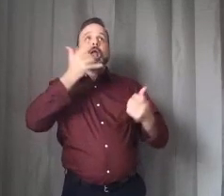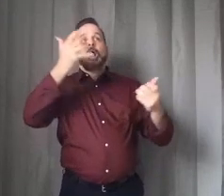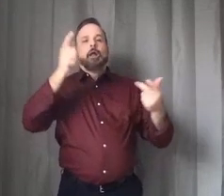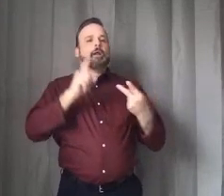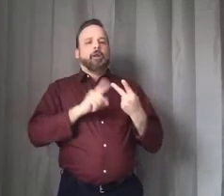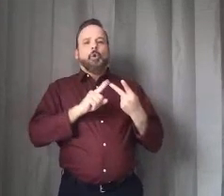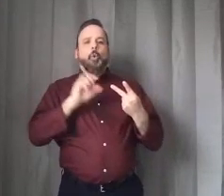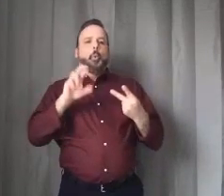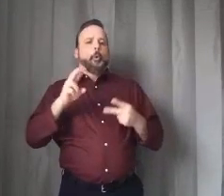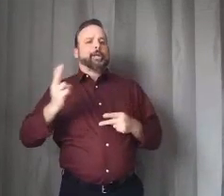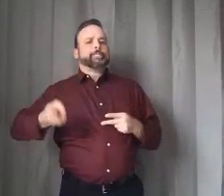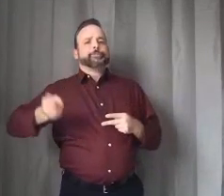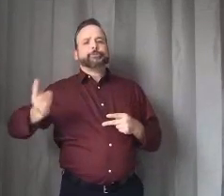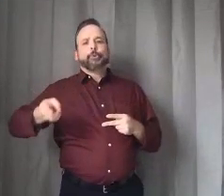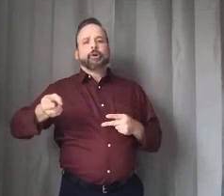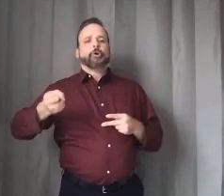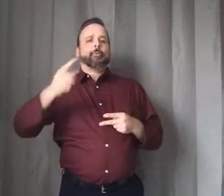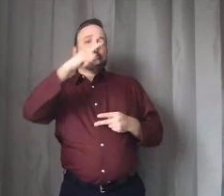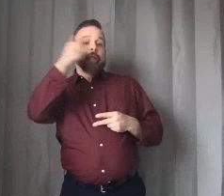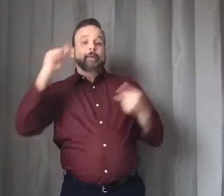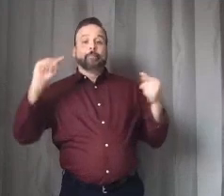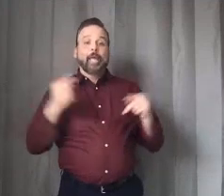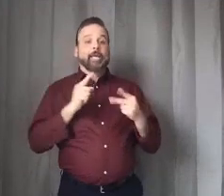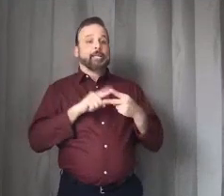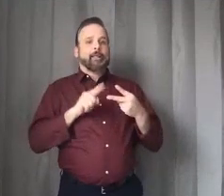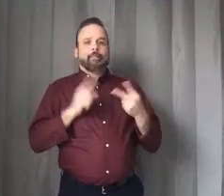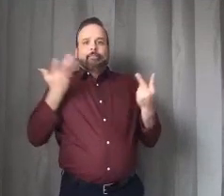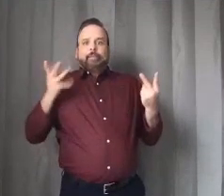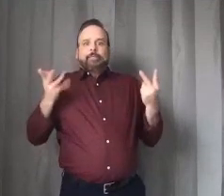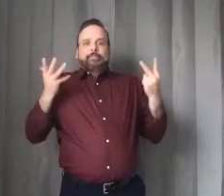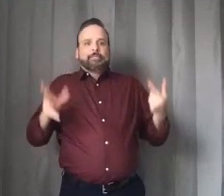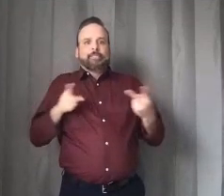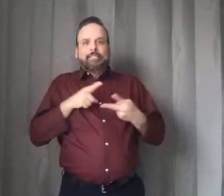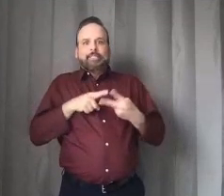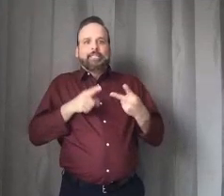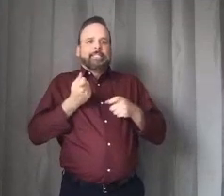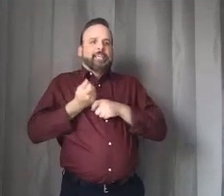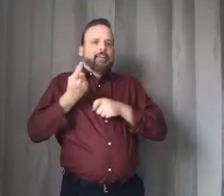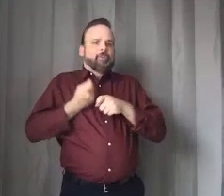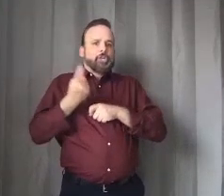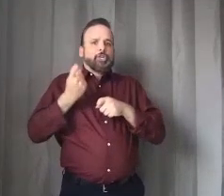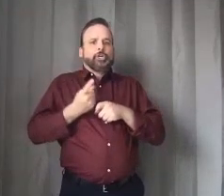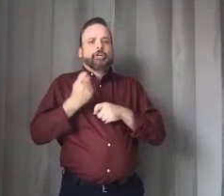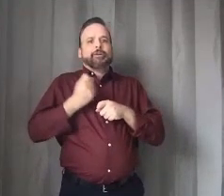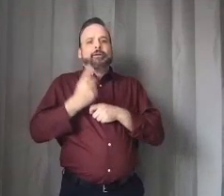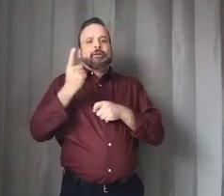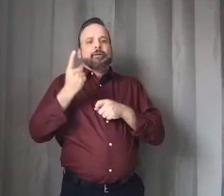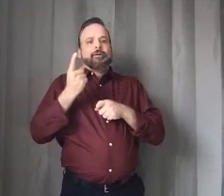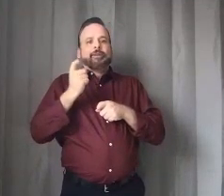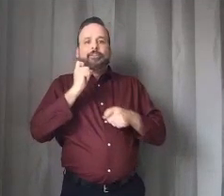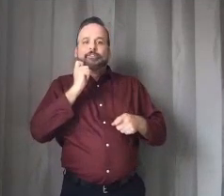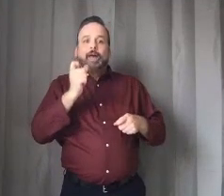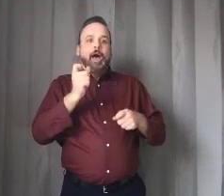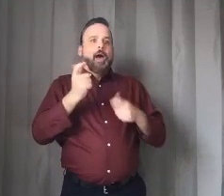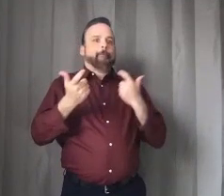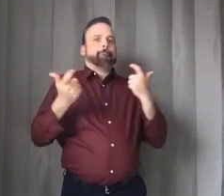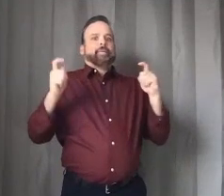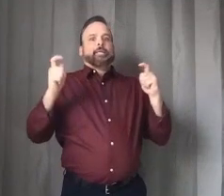it's a historical piece about Black pain, and that's it. And it's every year. And there's not a big Black